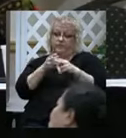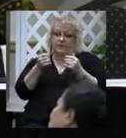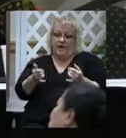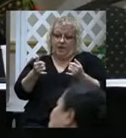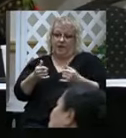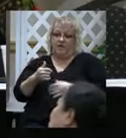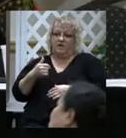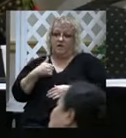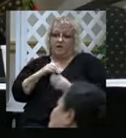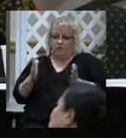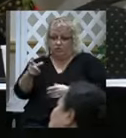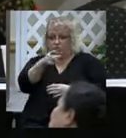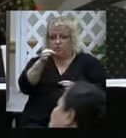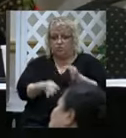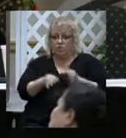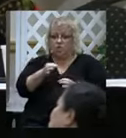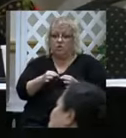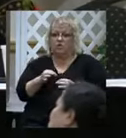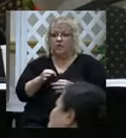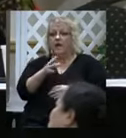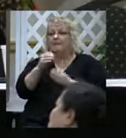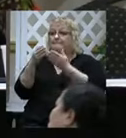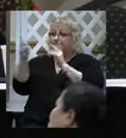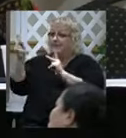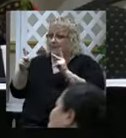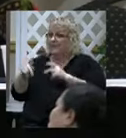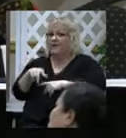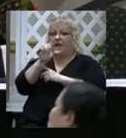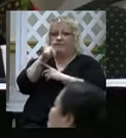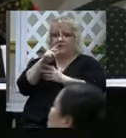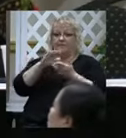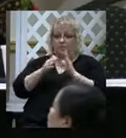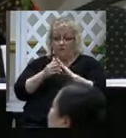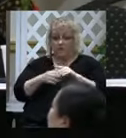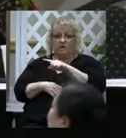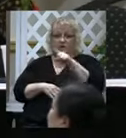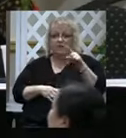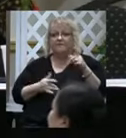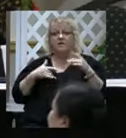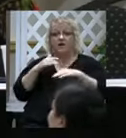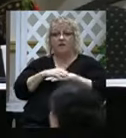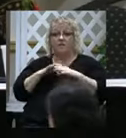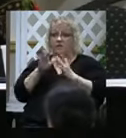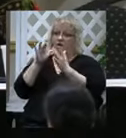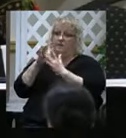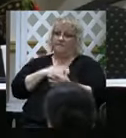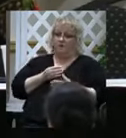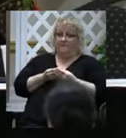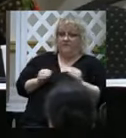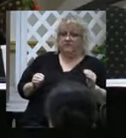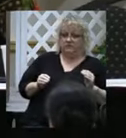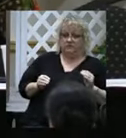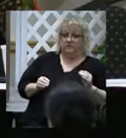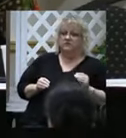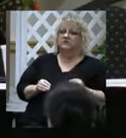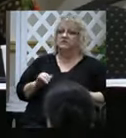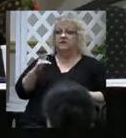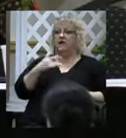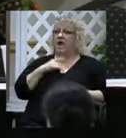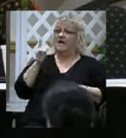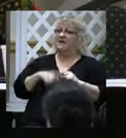what I encourage court staff and the public and the LEP users to do, if they are comfortable, is to contact my office, because even though we